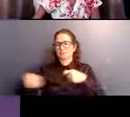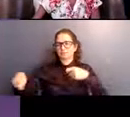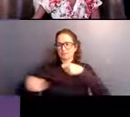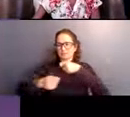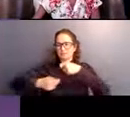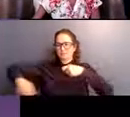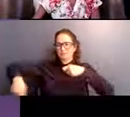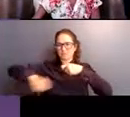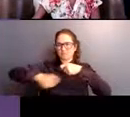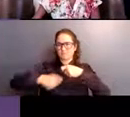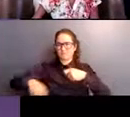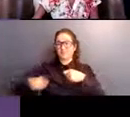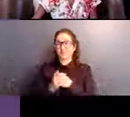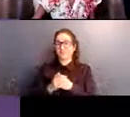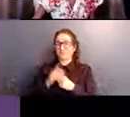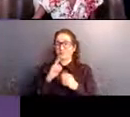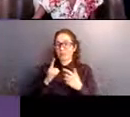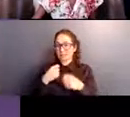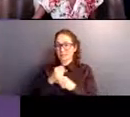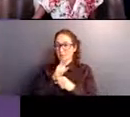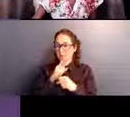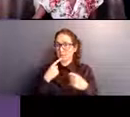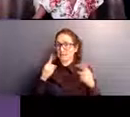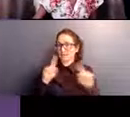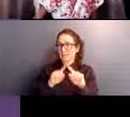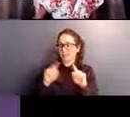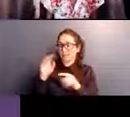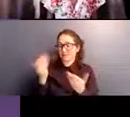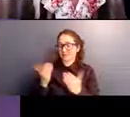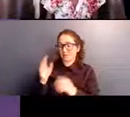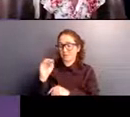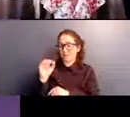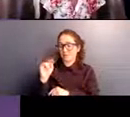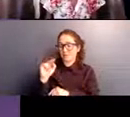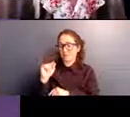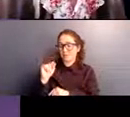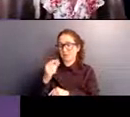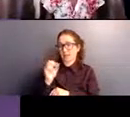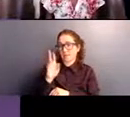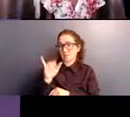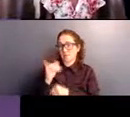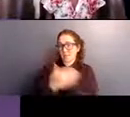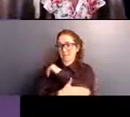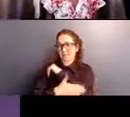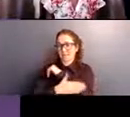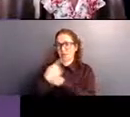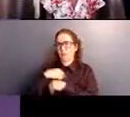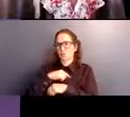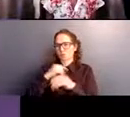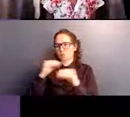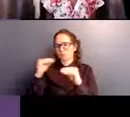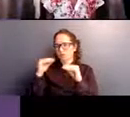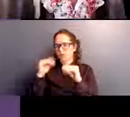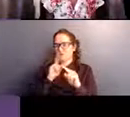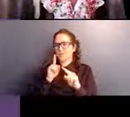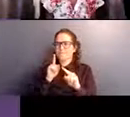this ensures success, but in Montgomery County, we are trained to not actually,